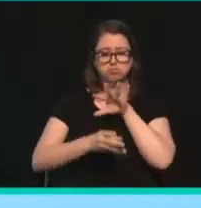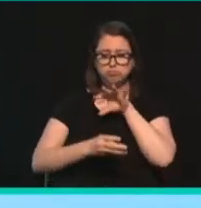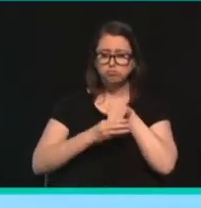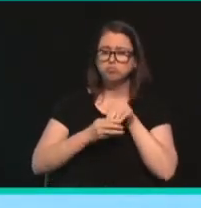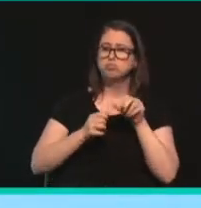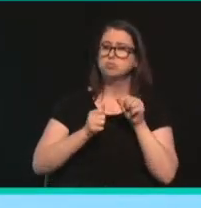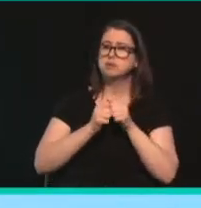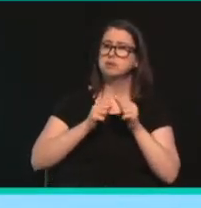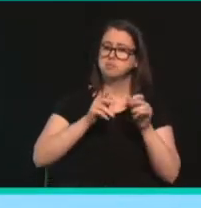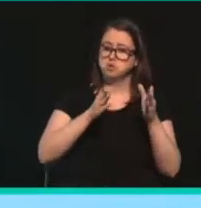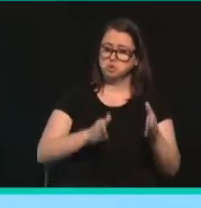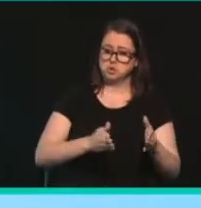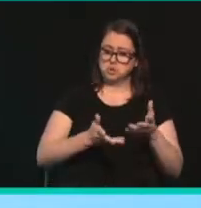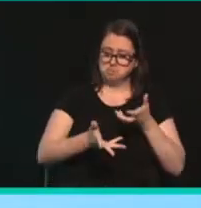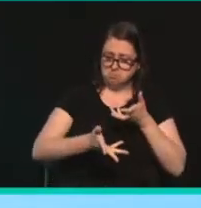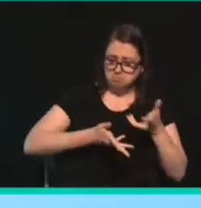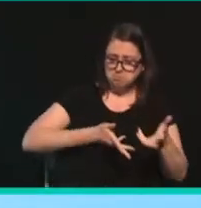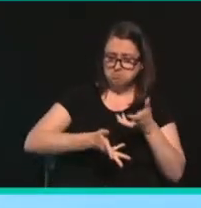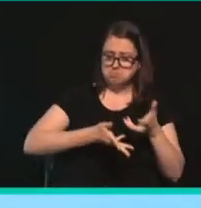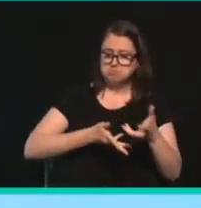individual.